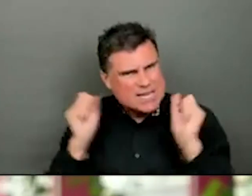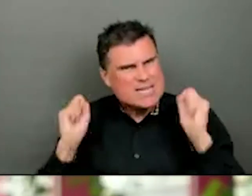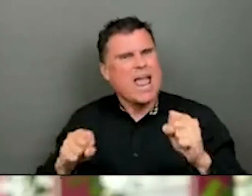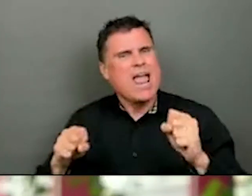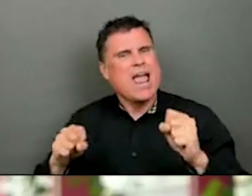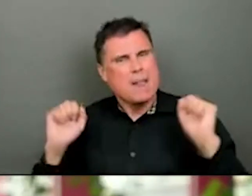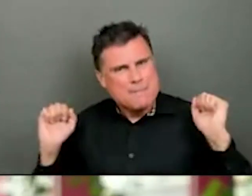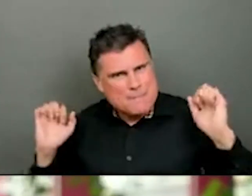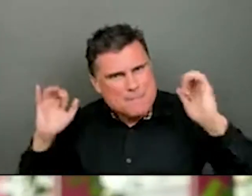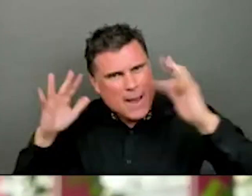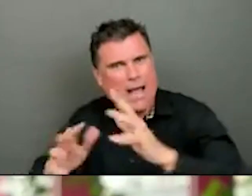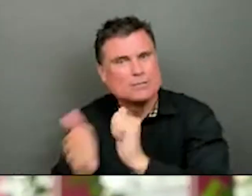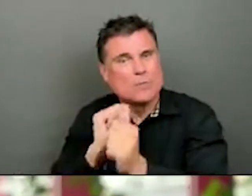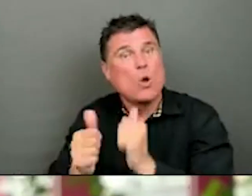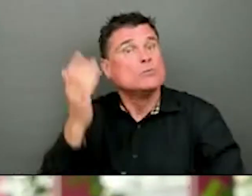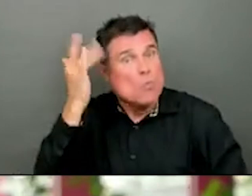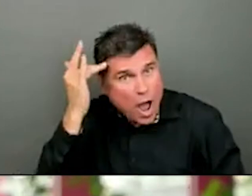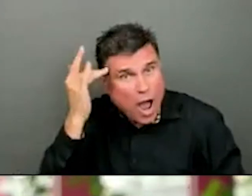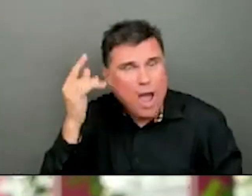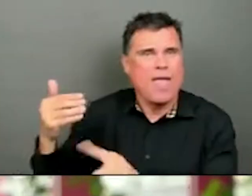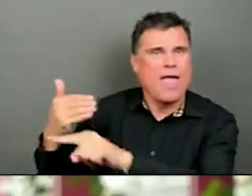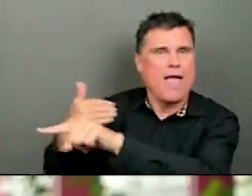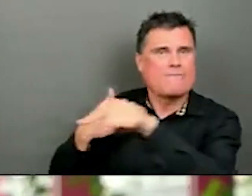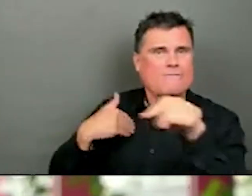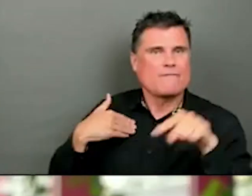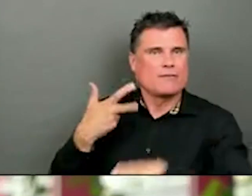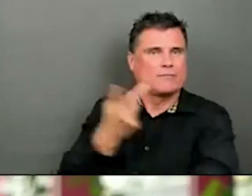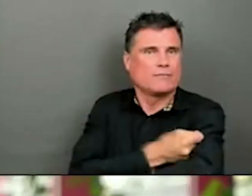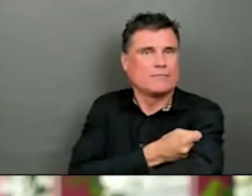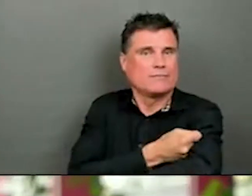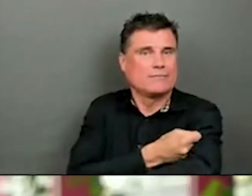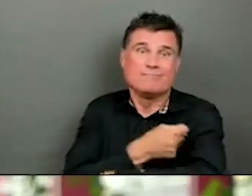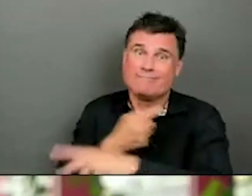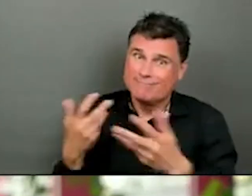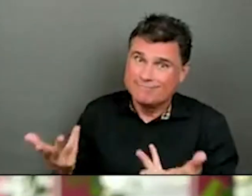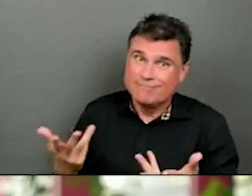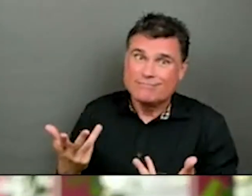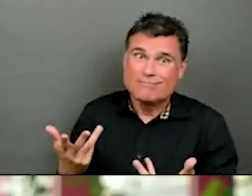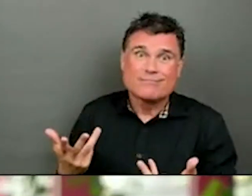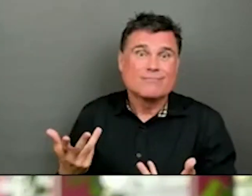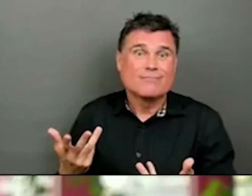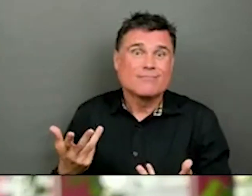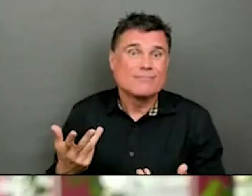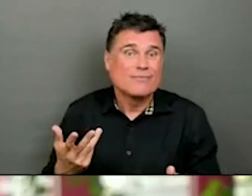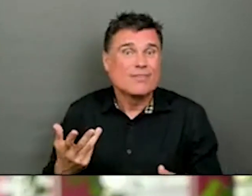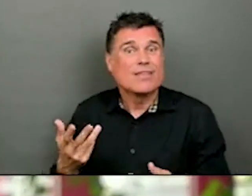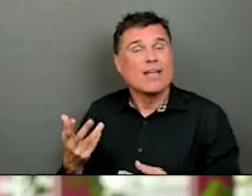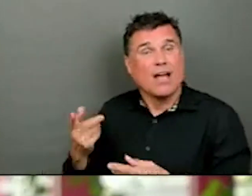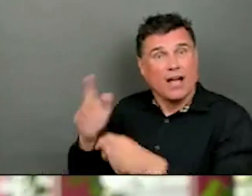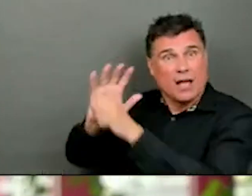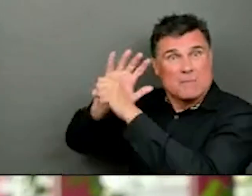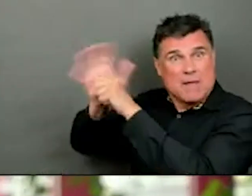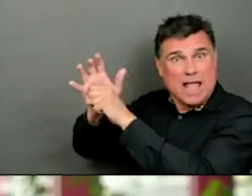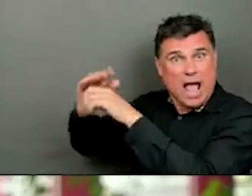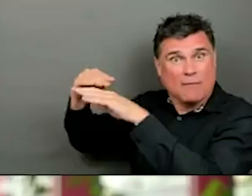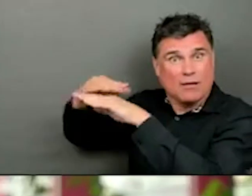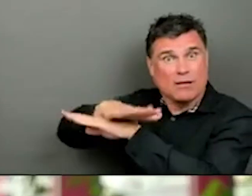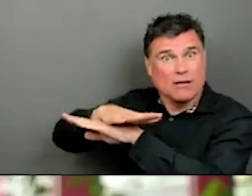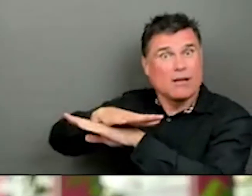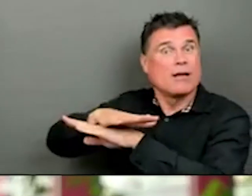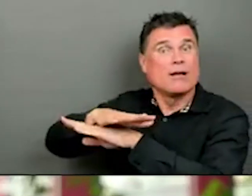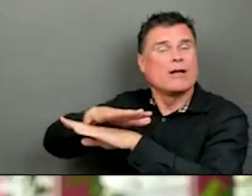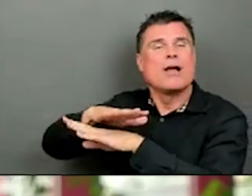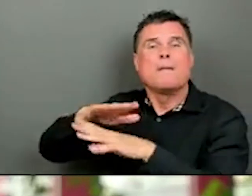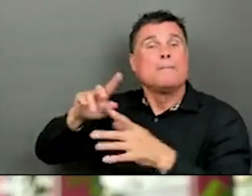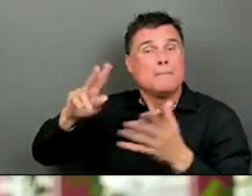immunization has changed the game for us. It will no longer be a pandemic. It's part of us being able to live with this virus and not have